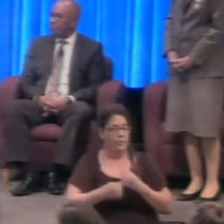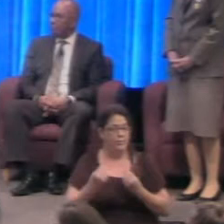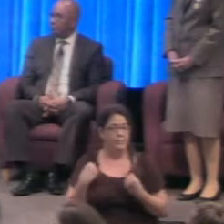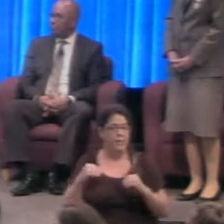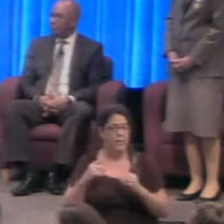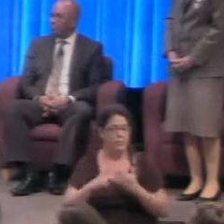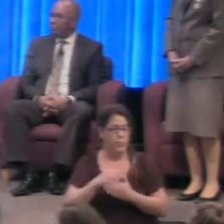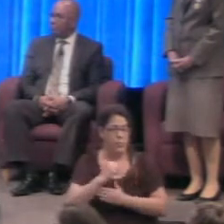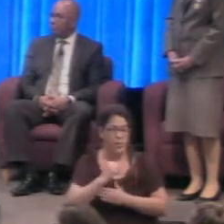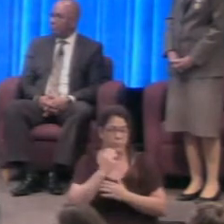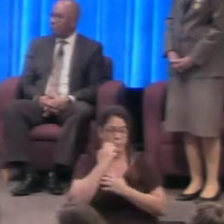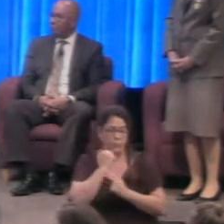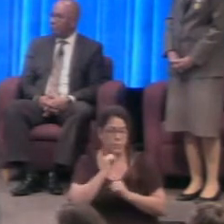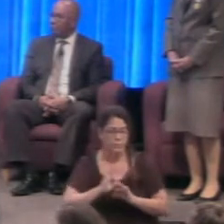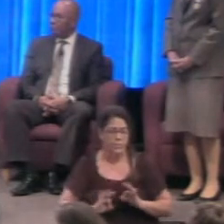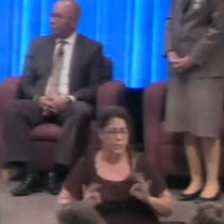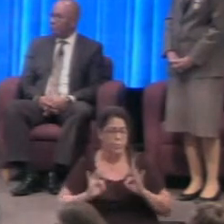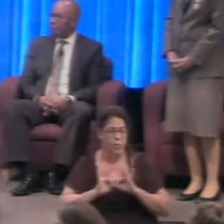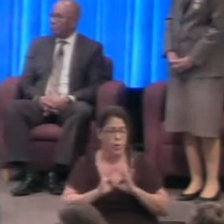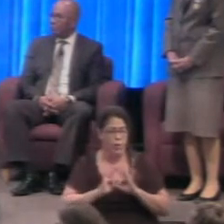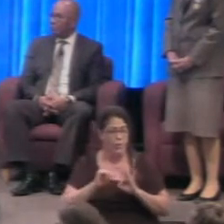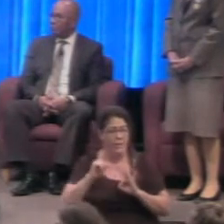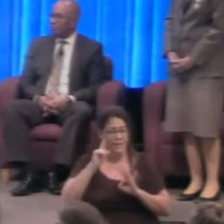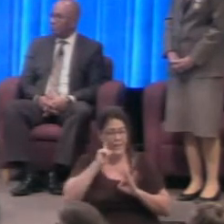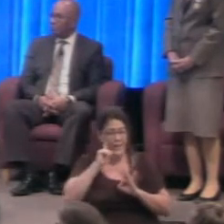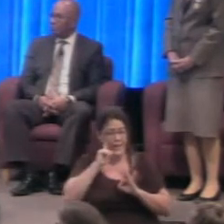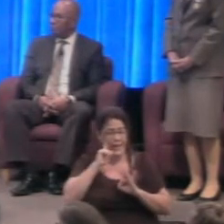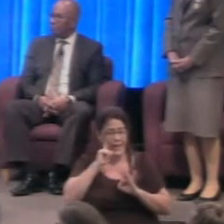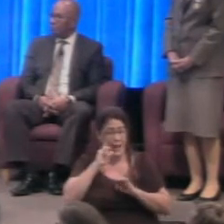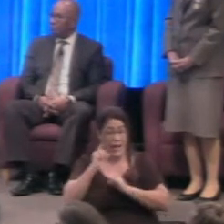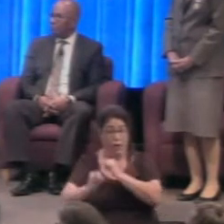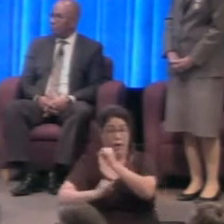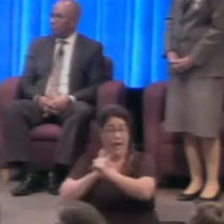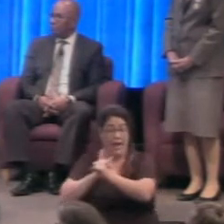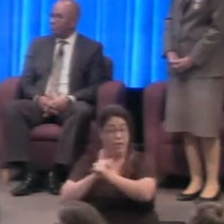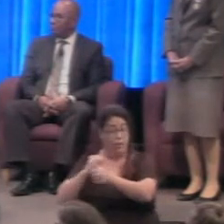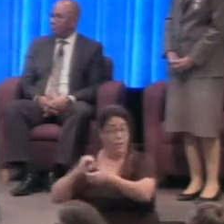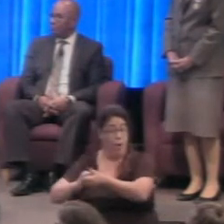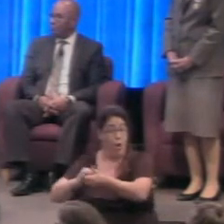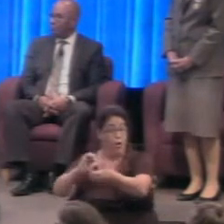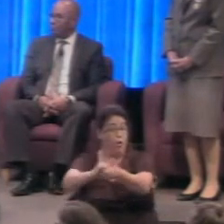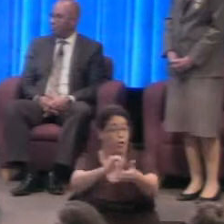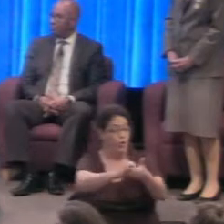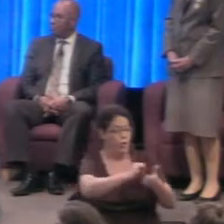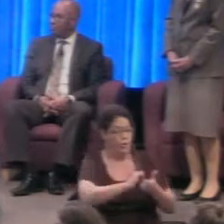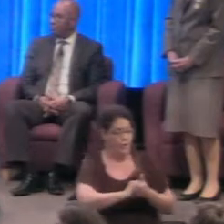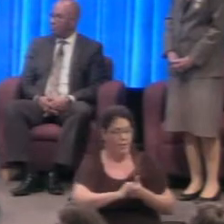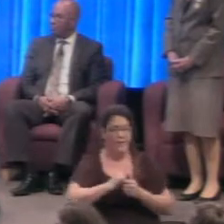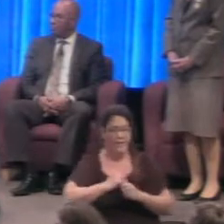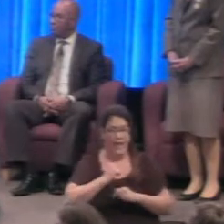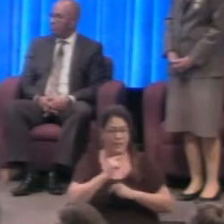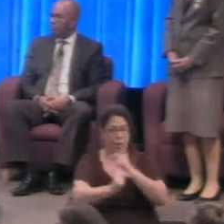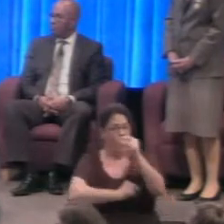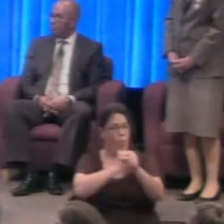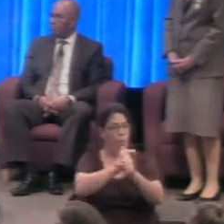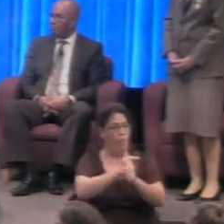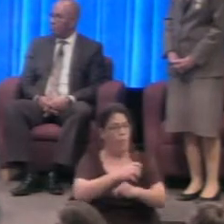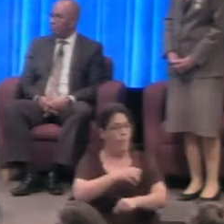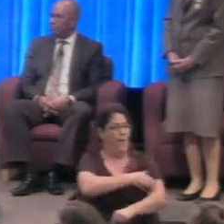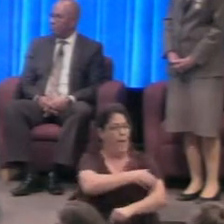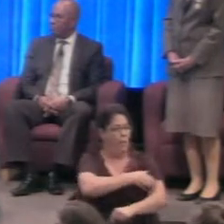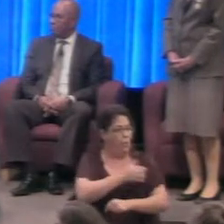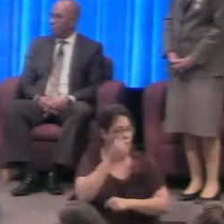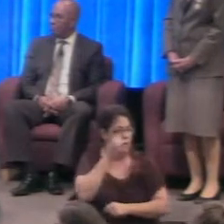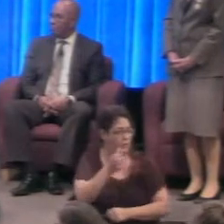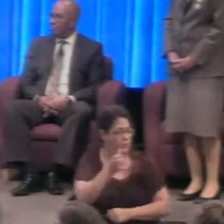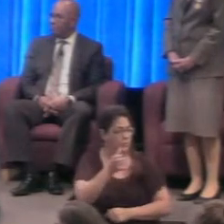if you think about it, the readiness of our international partners is a global reach, global power concept.